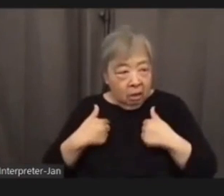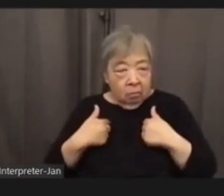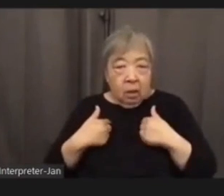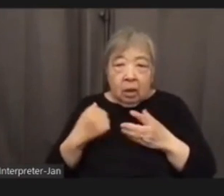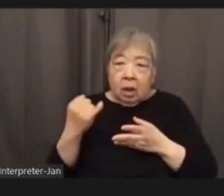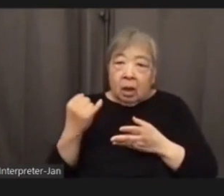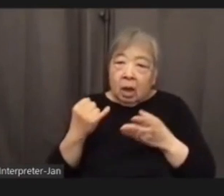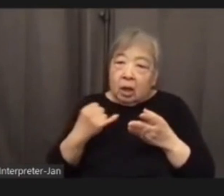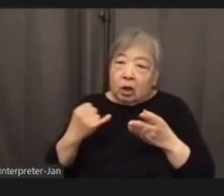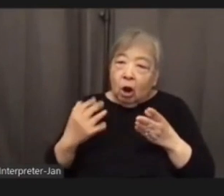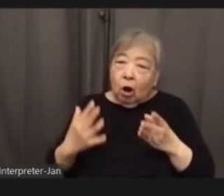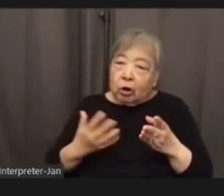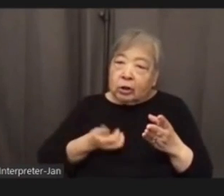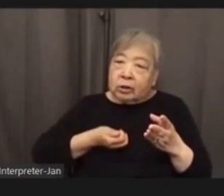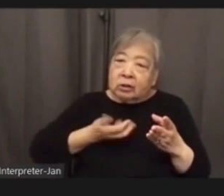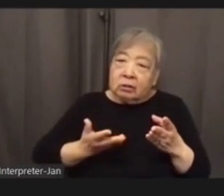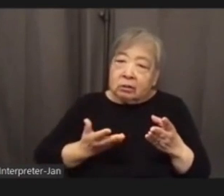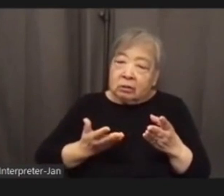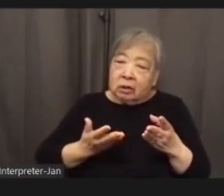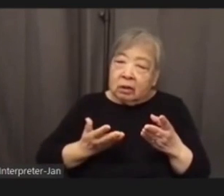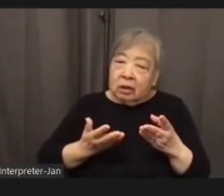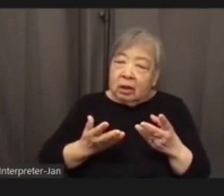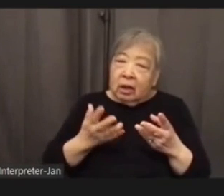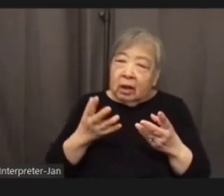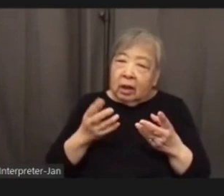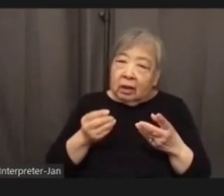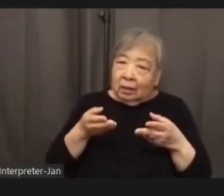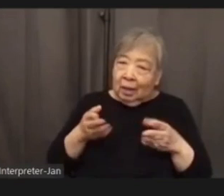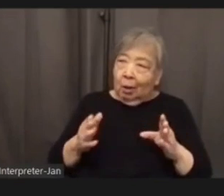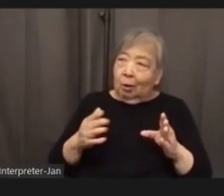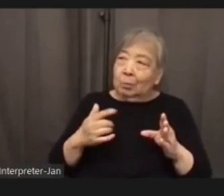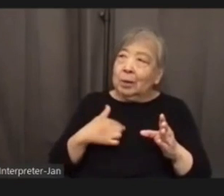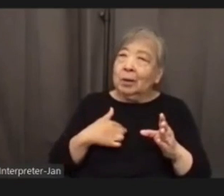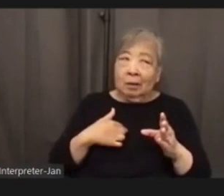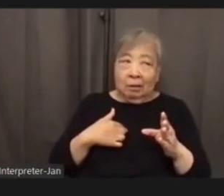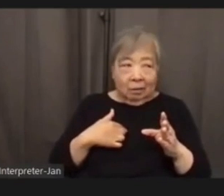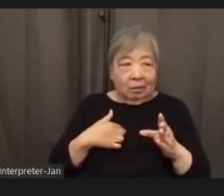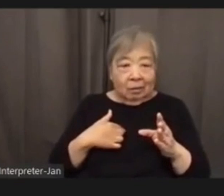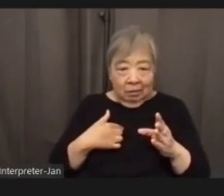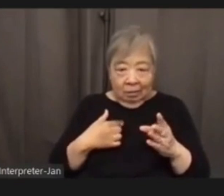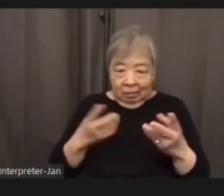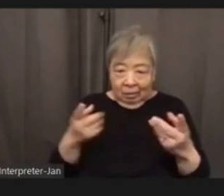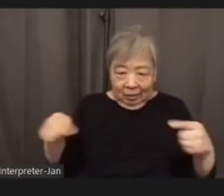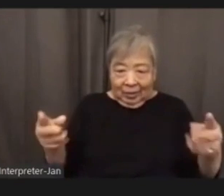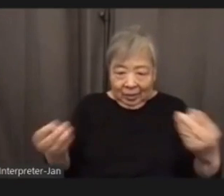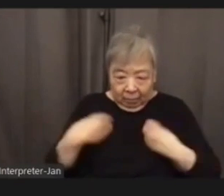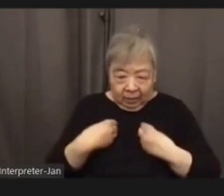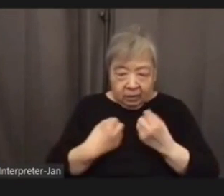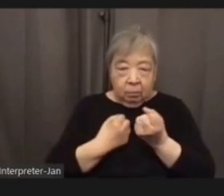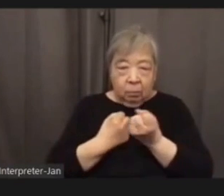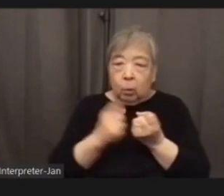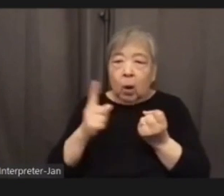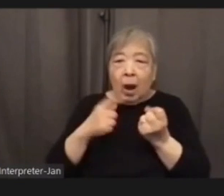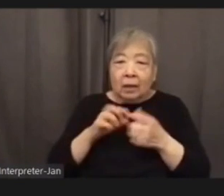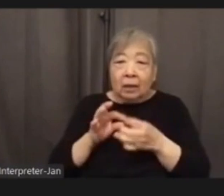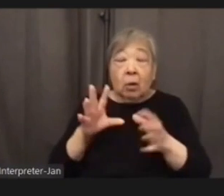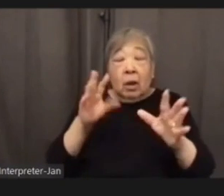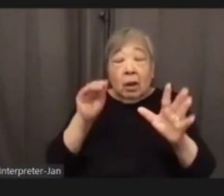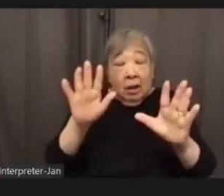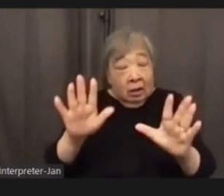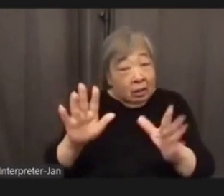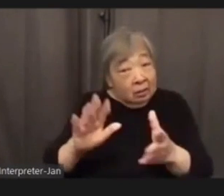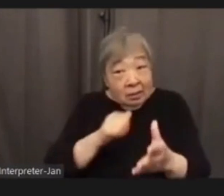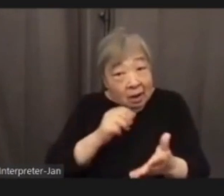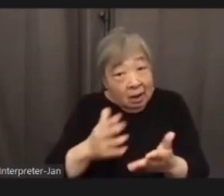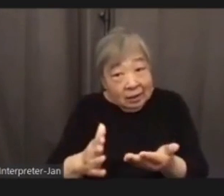And that supported. They allowed me that moment of support where I could just let go. And it was not easy, actually.